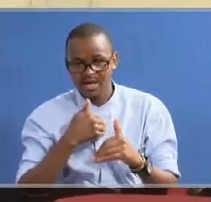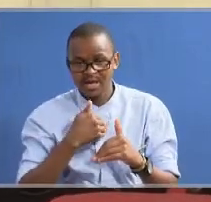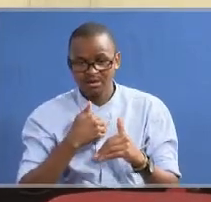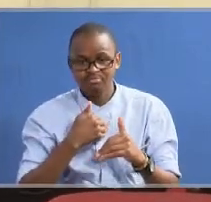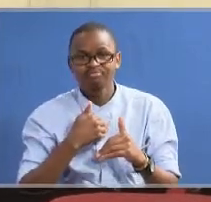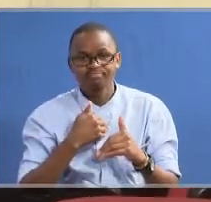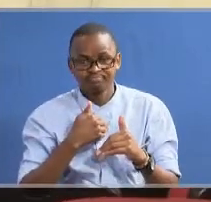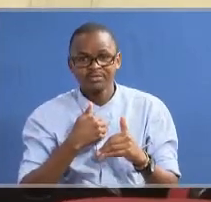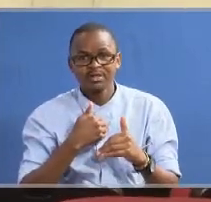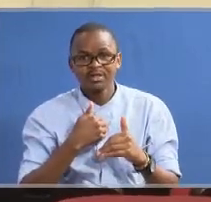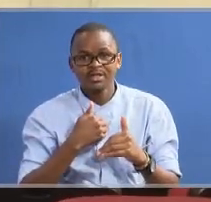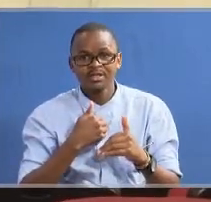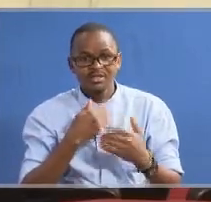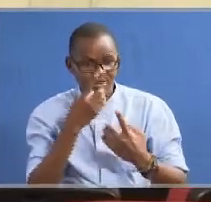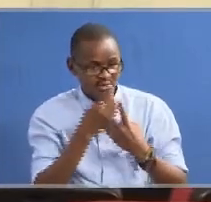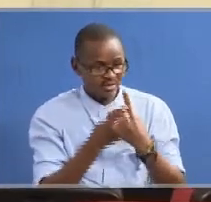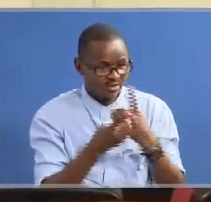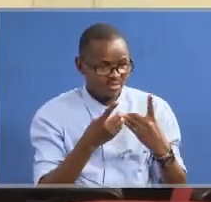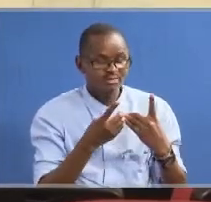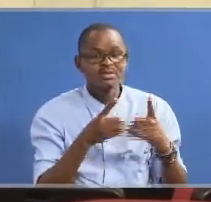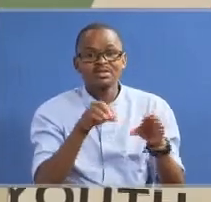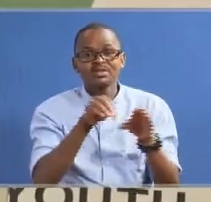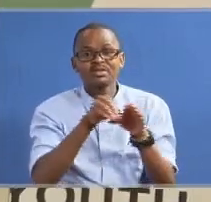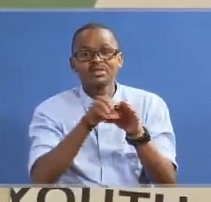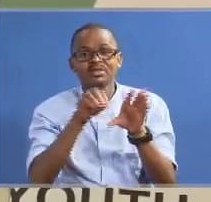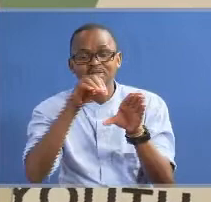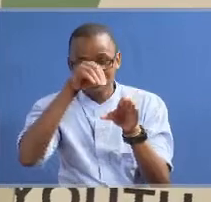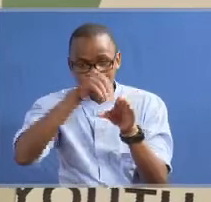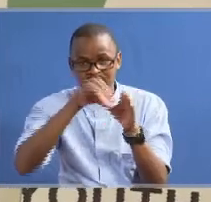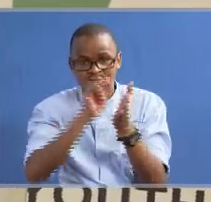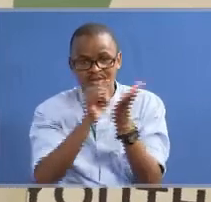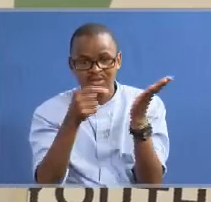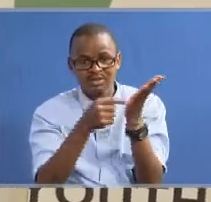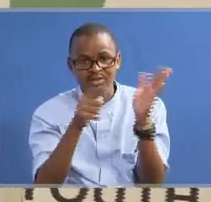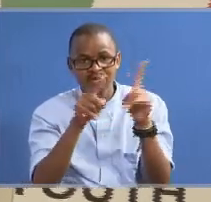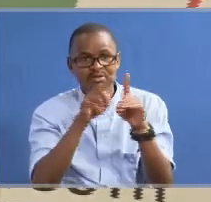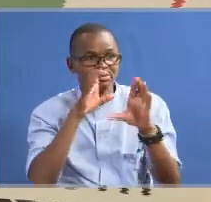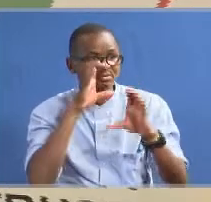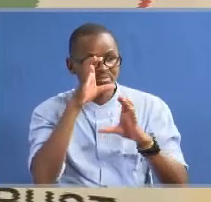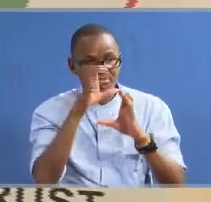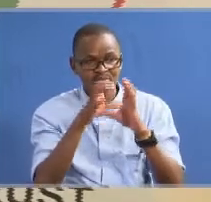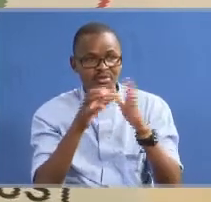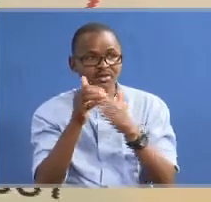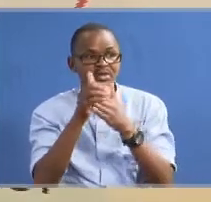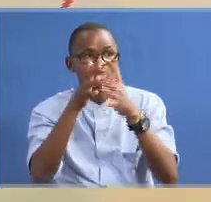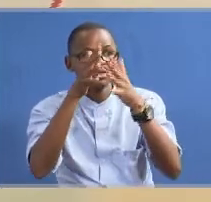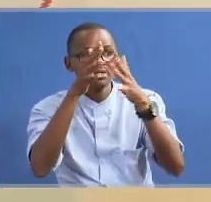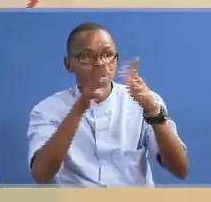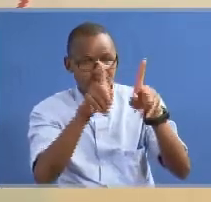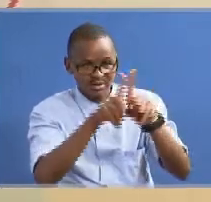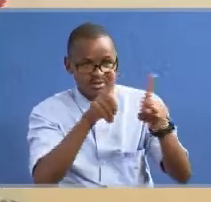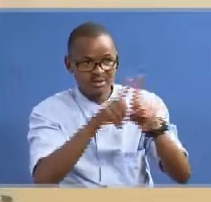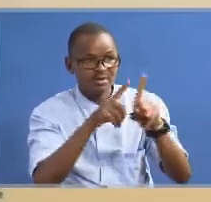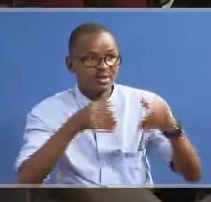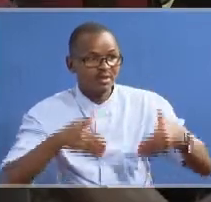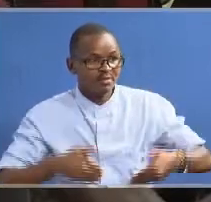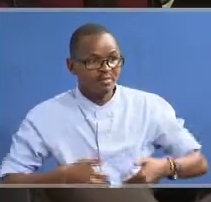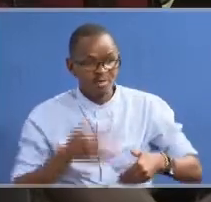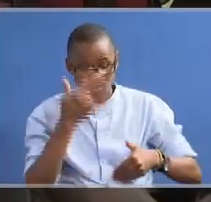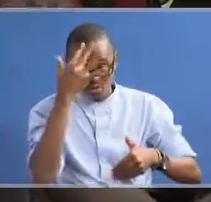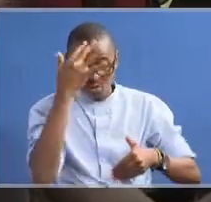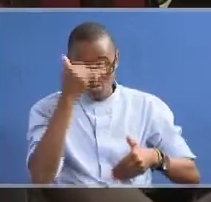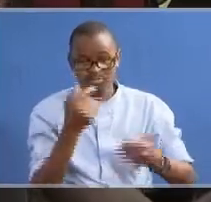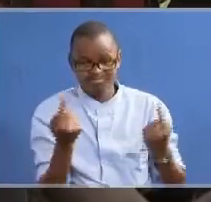ambapo mijadala itawaleta pamoja wajumbe wa wawekezaji katika sekta ya kiteknolojia na mawasiliano, vyombo vya habari pamoja na vijana, ili